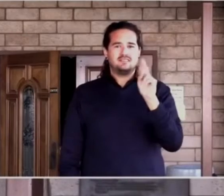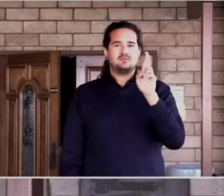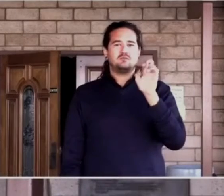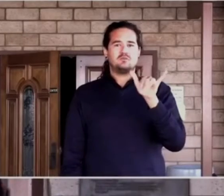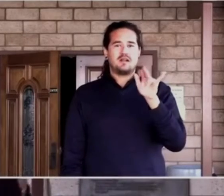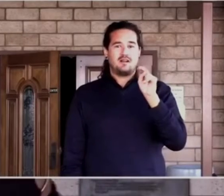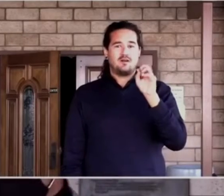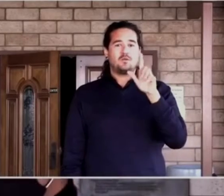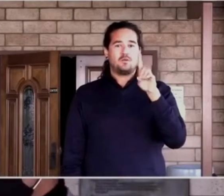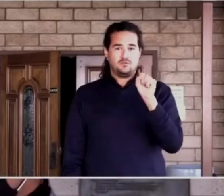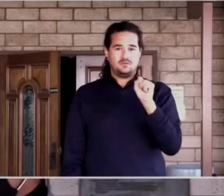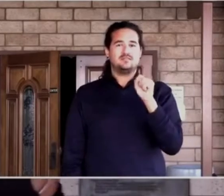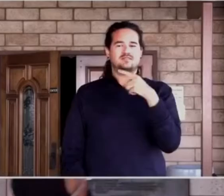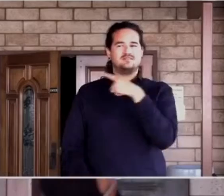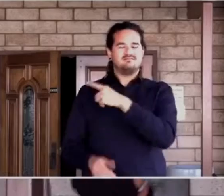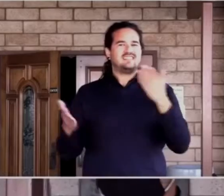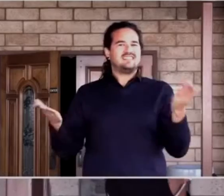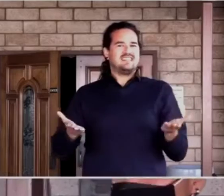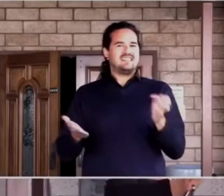Thank you.